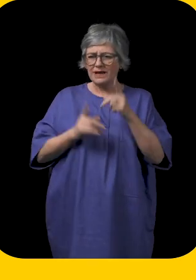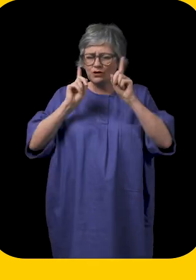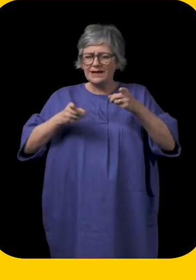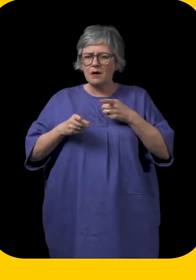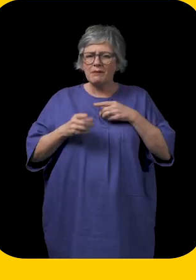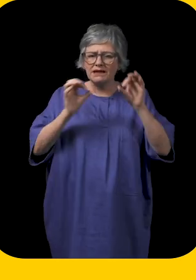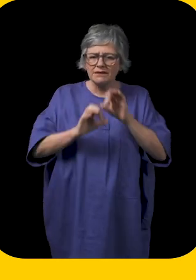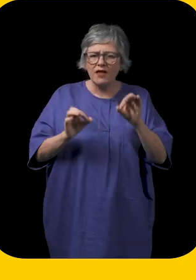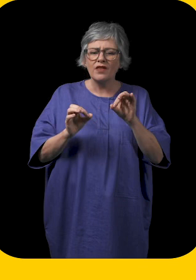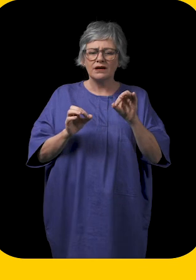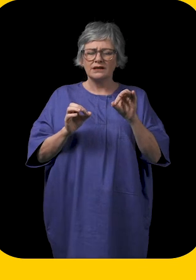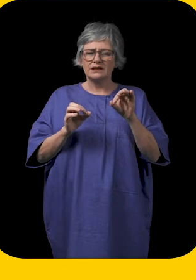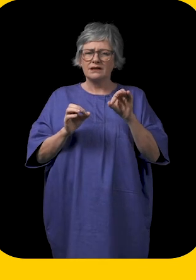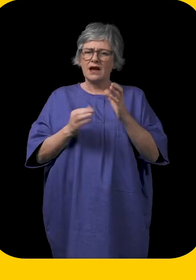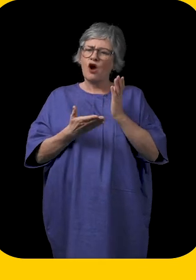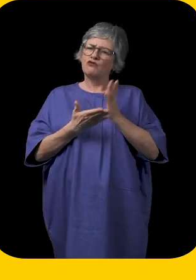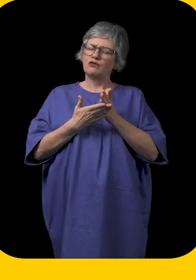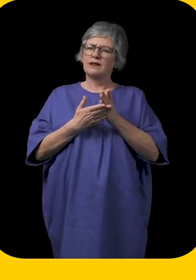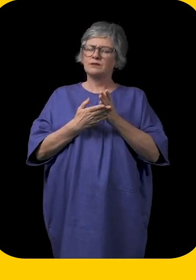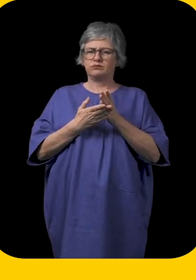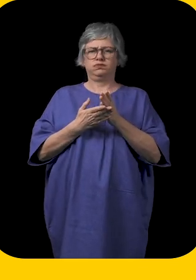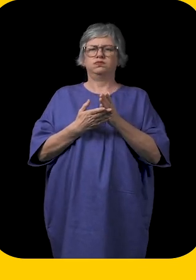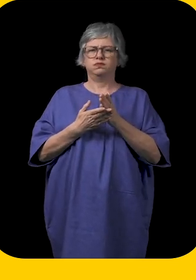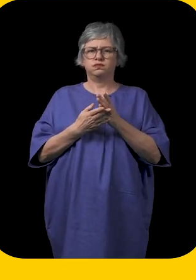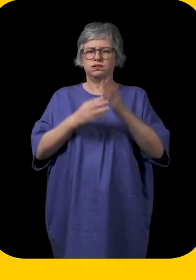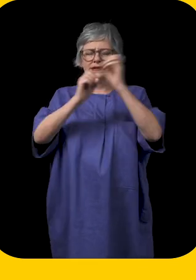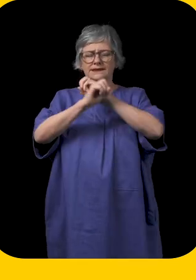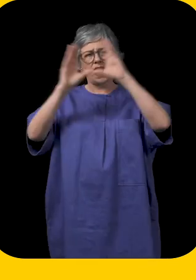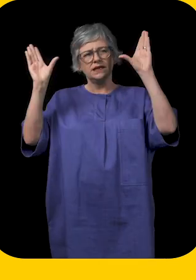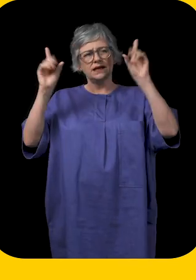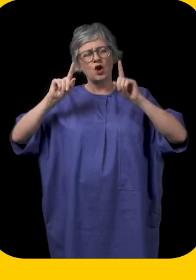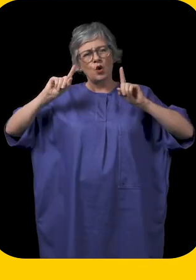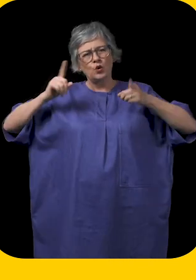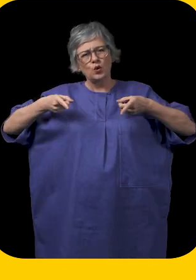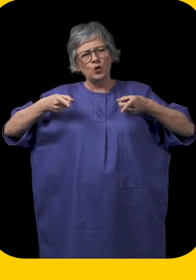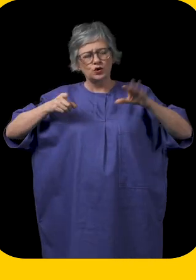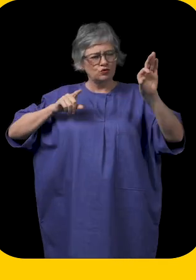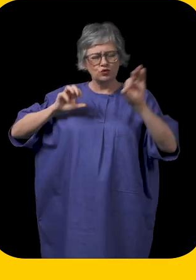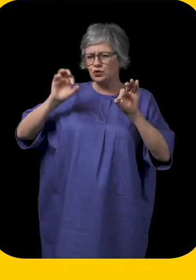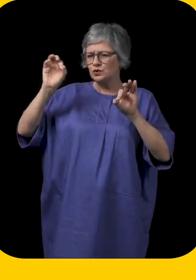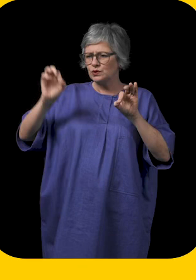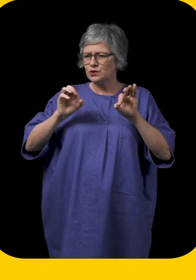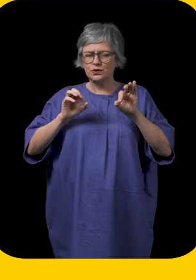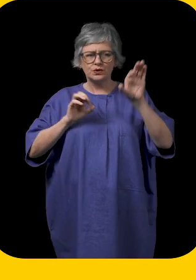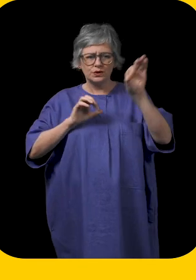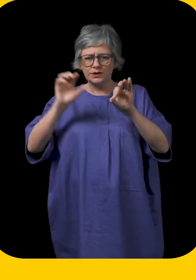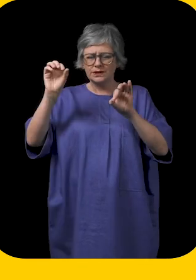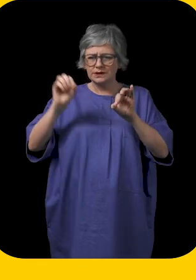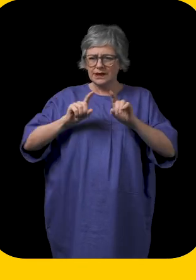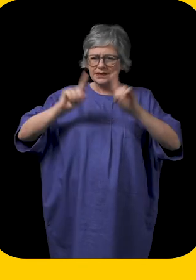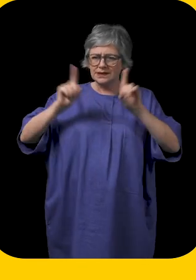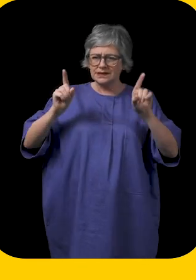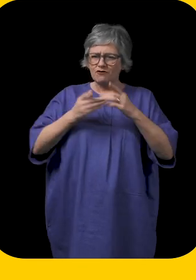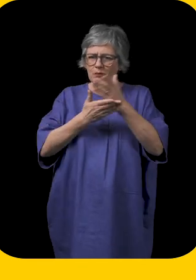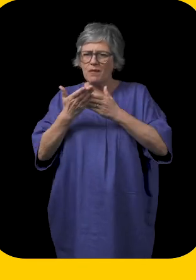be nothing. And I think it really set up this idea of that I couldn't choose all the different parts of my